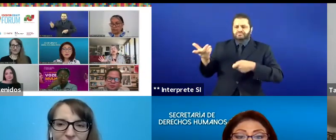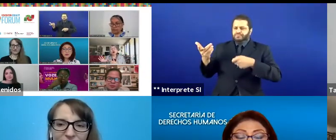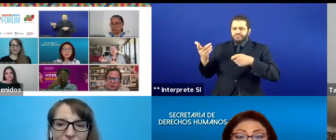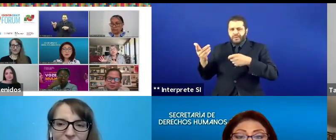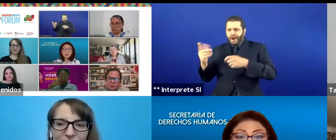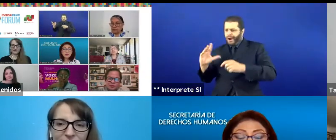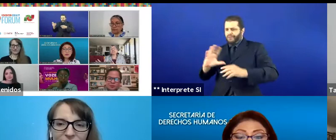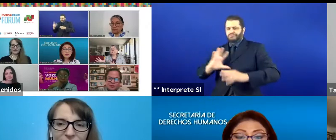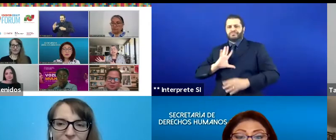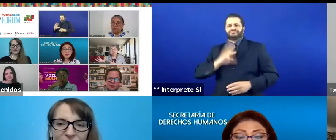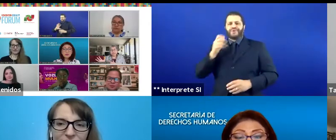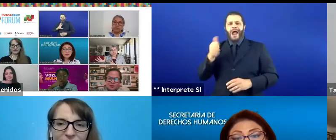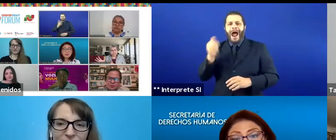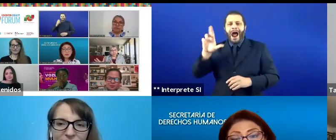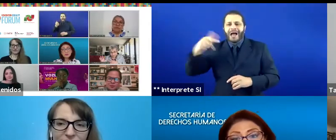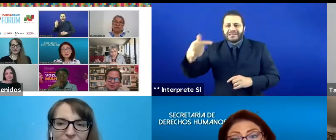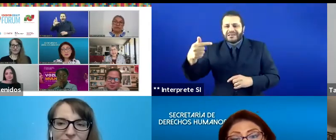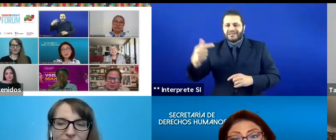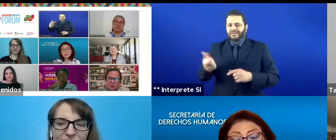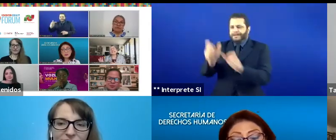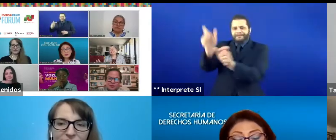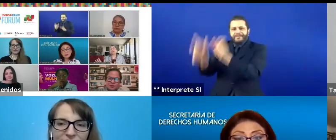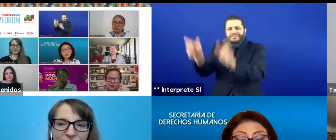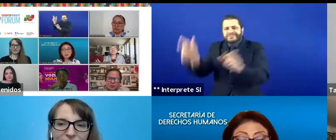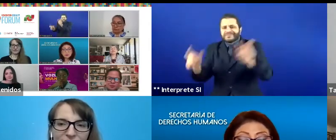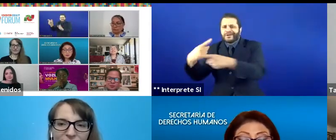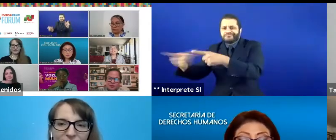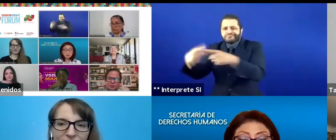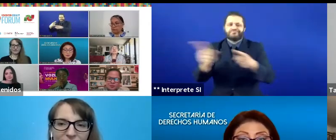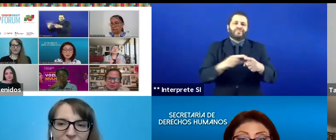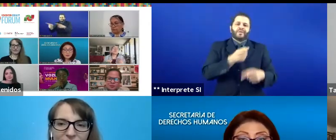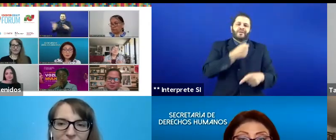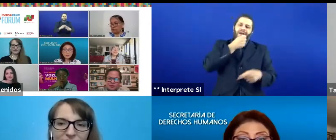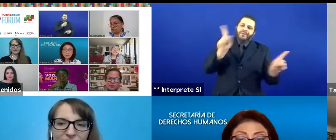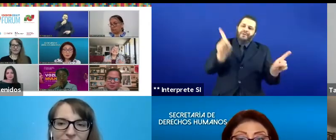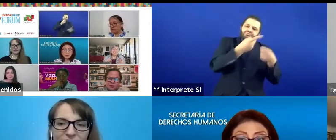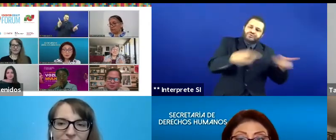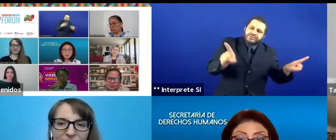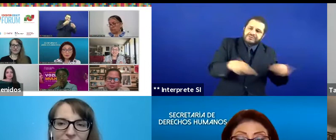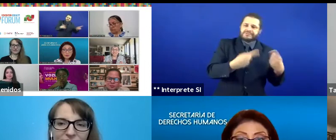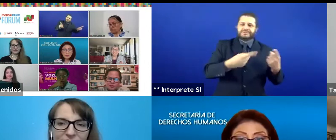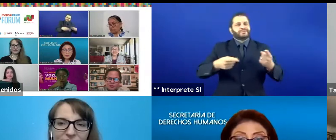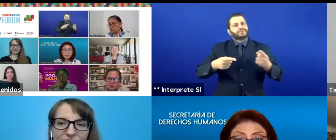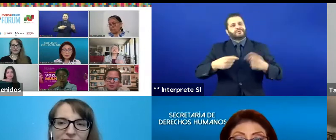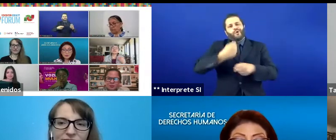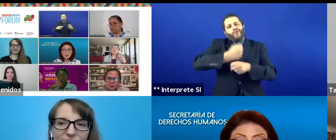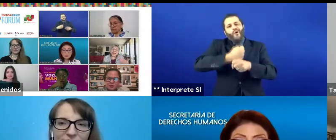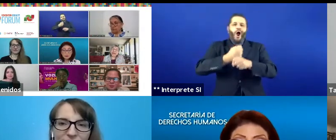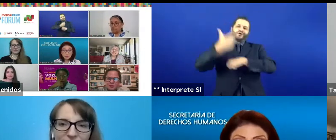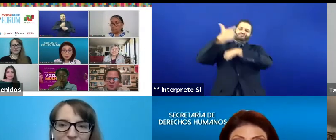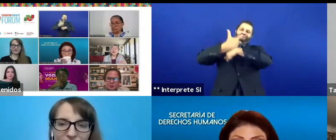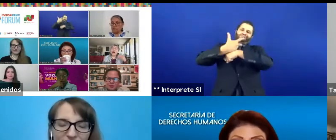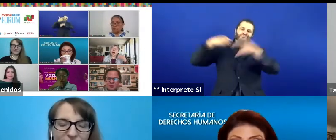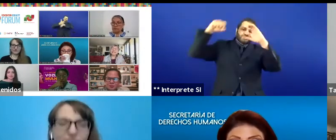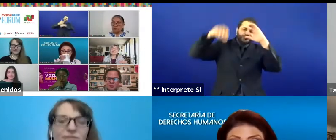of social society and social influences to build the strategies to